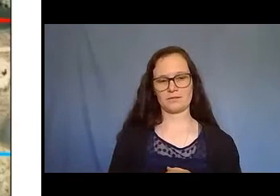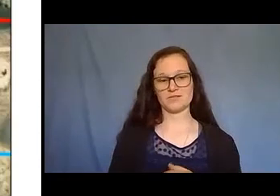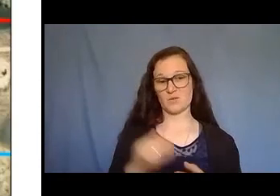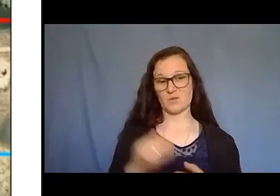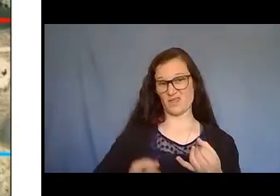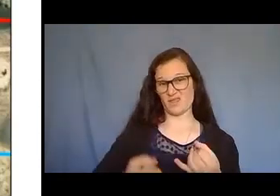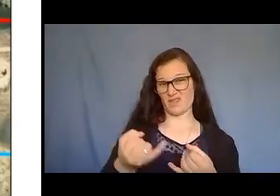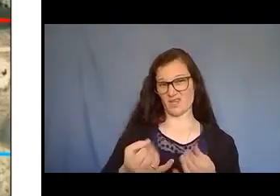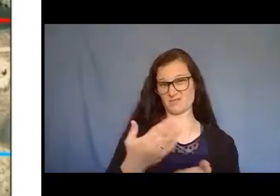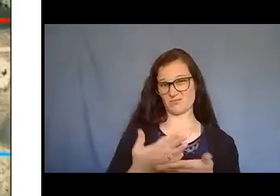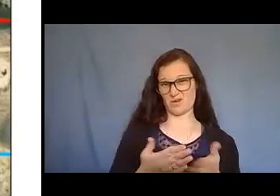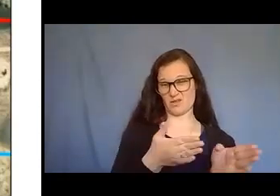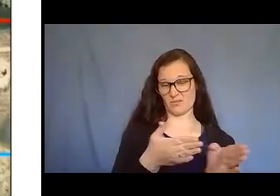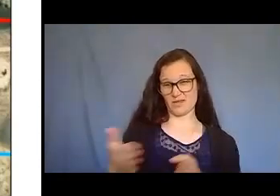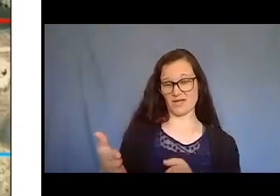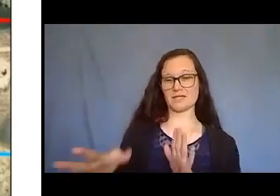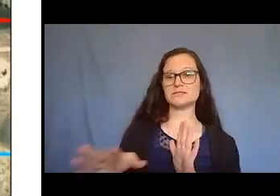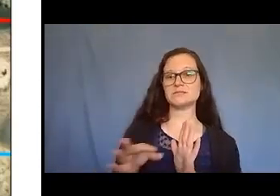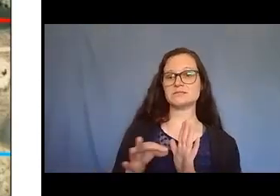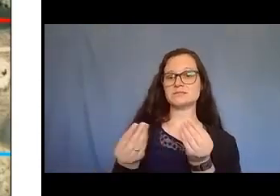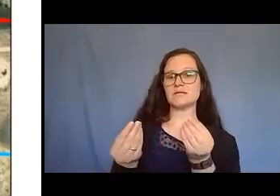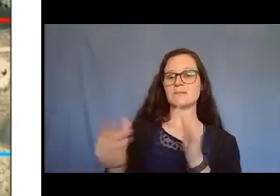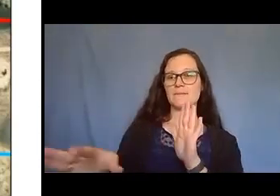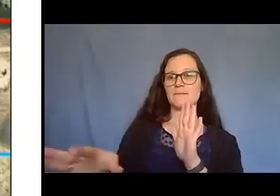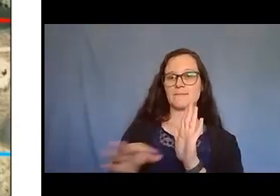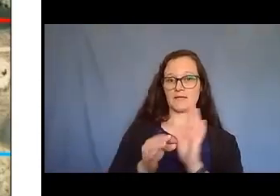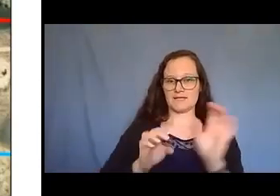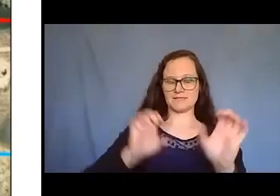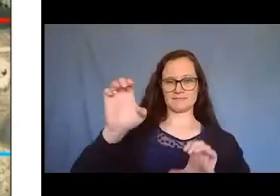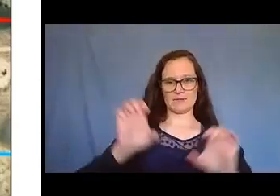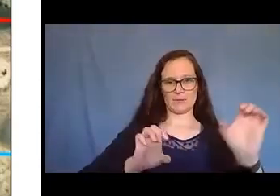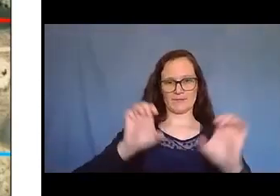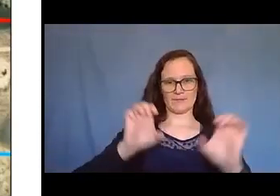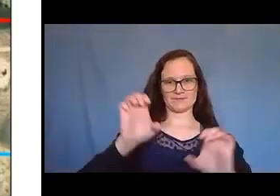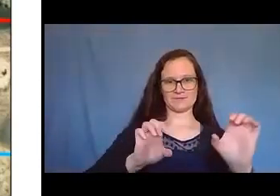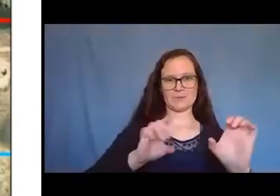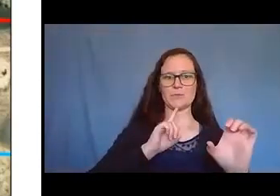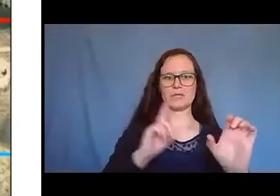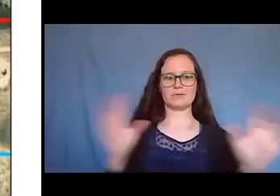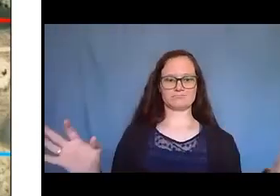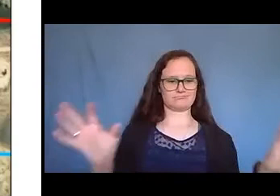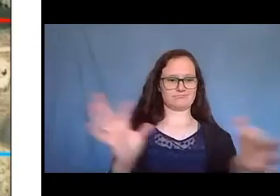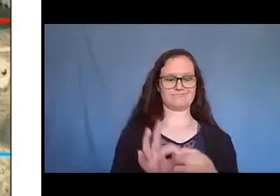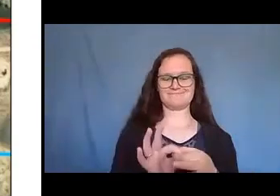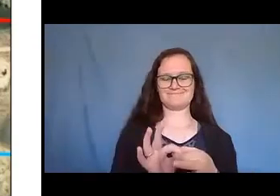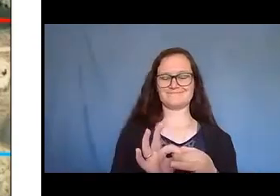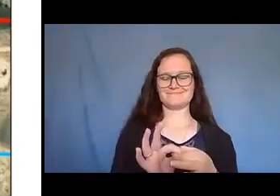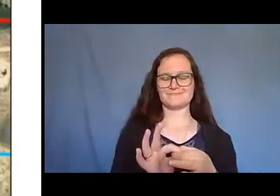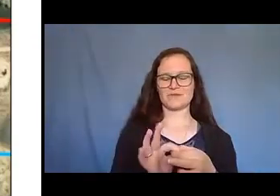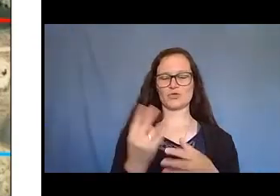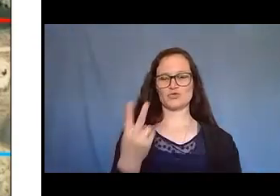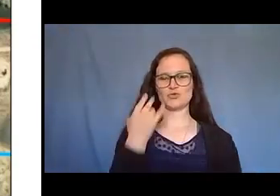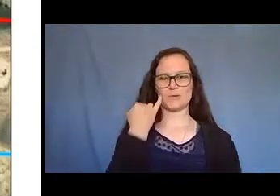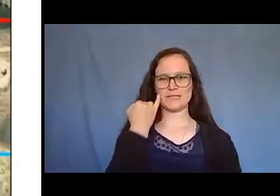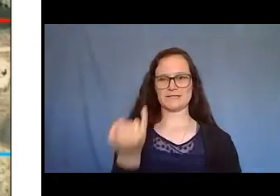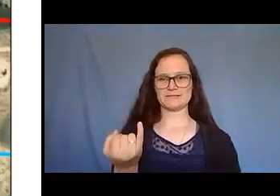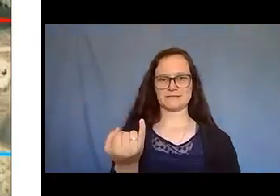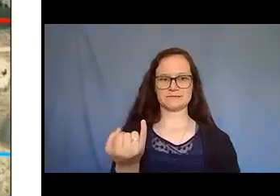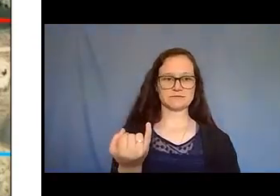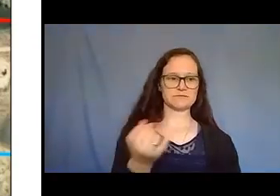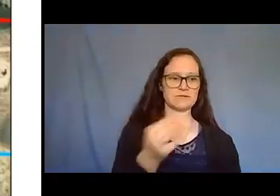is sediment sampling and a sediment experiment. So that kind of marries these two ideas of the sediment that's in the background, that's in the